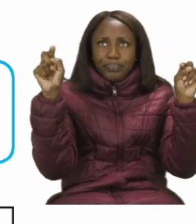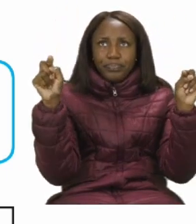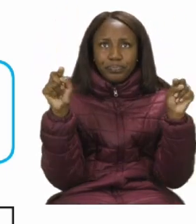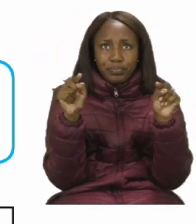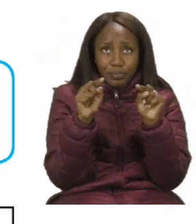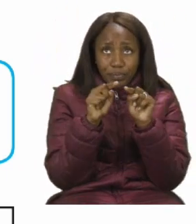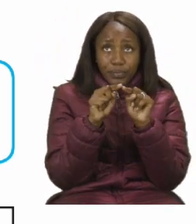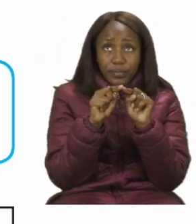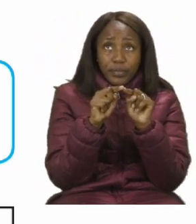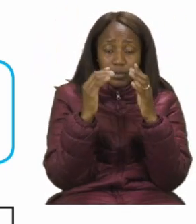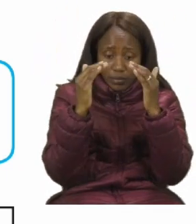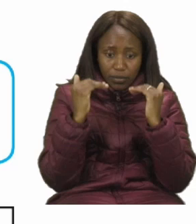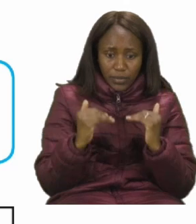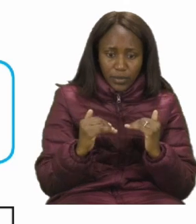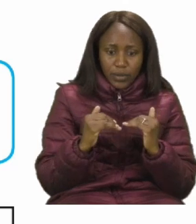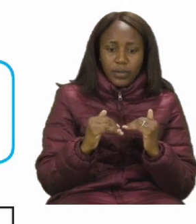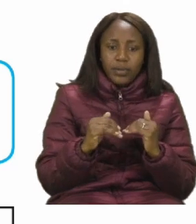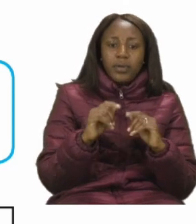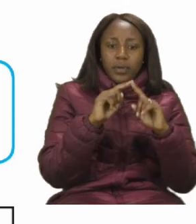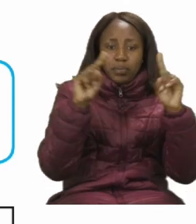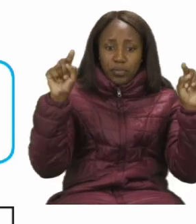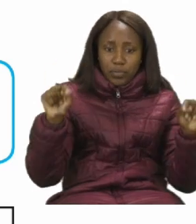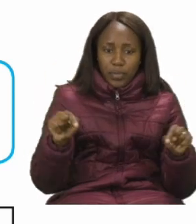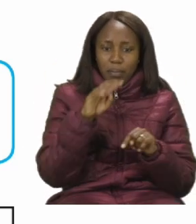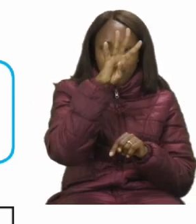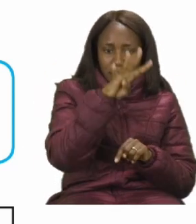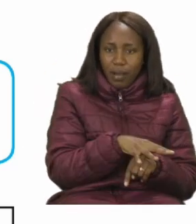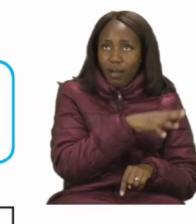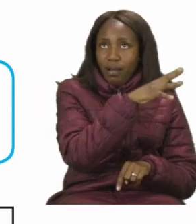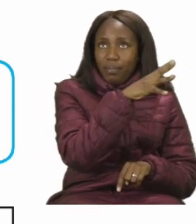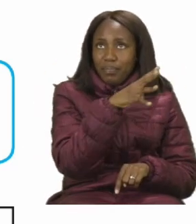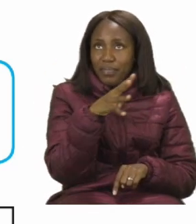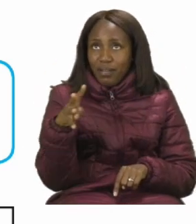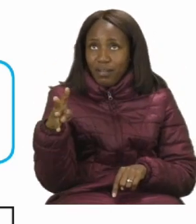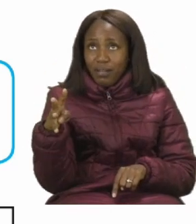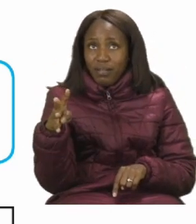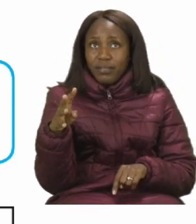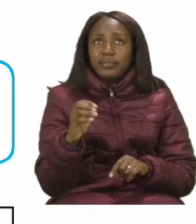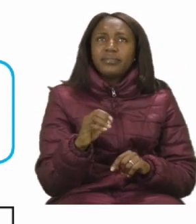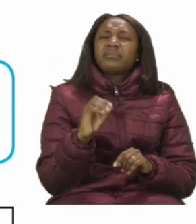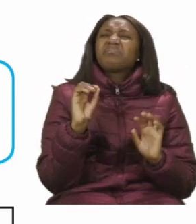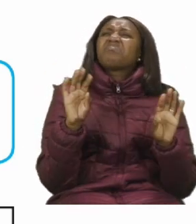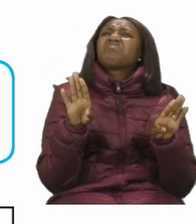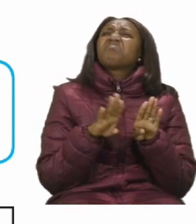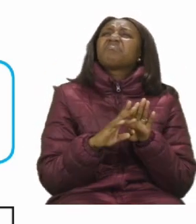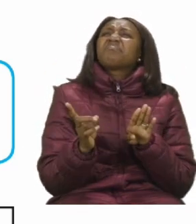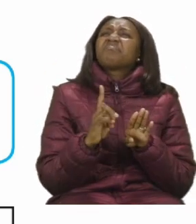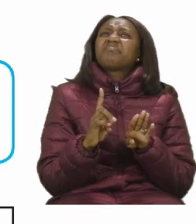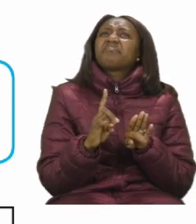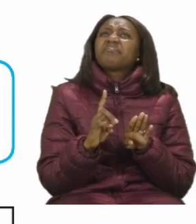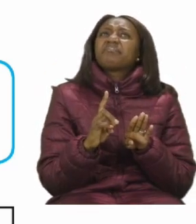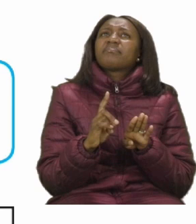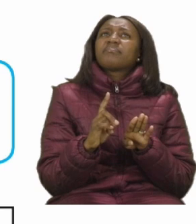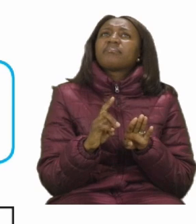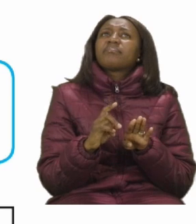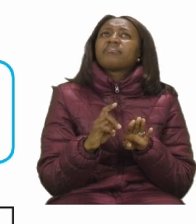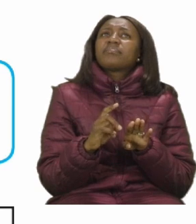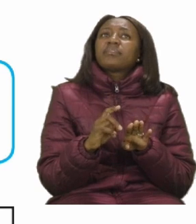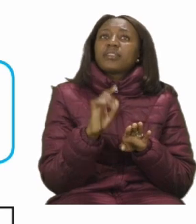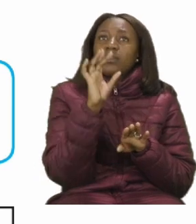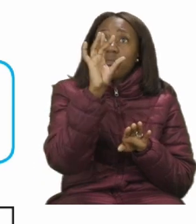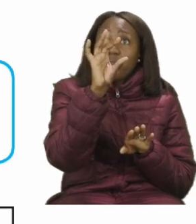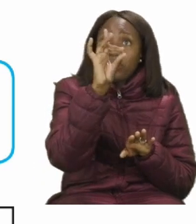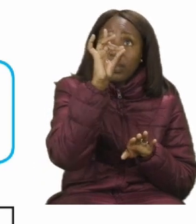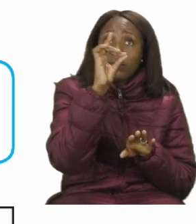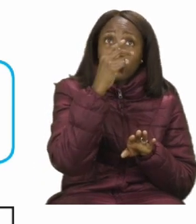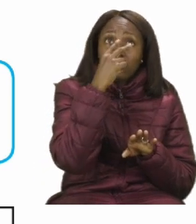crossword there. So, what do they want us to do with these words? It says, find